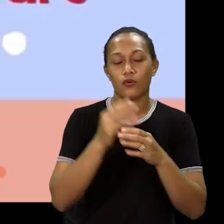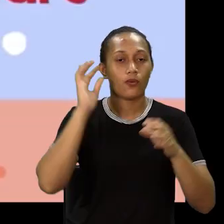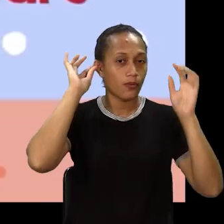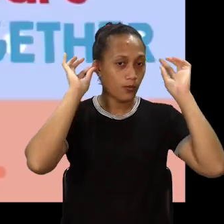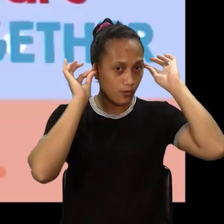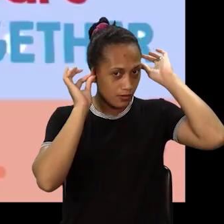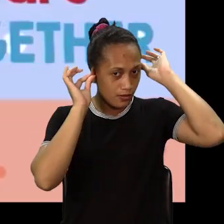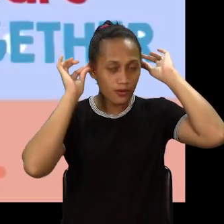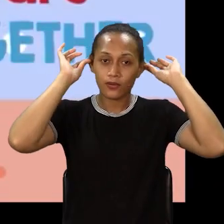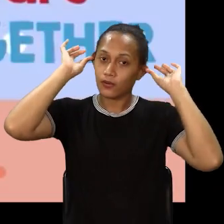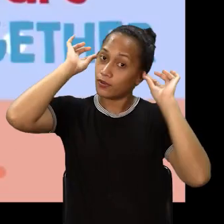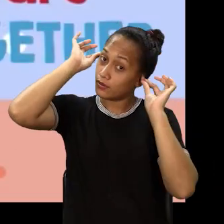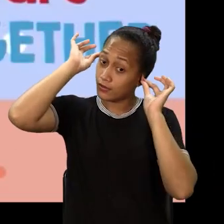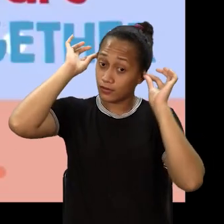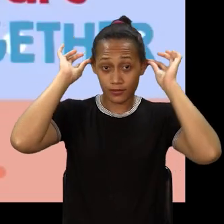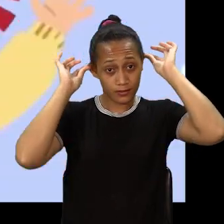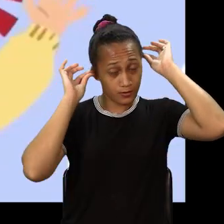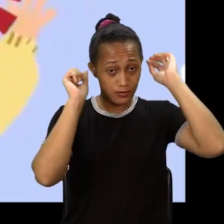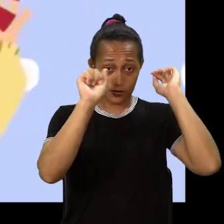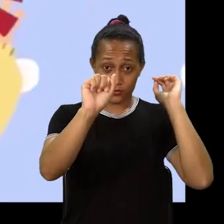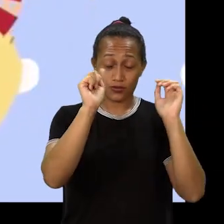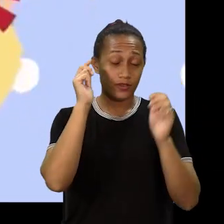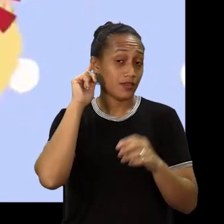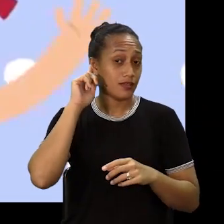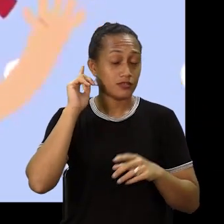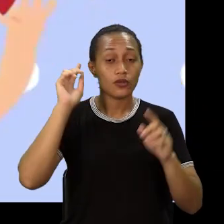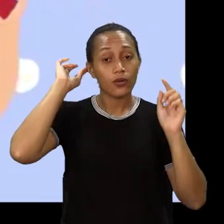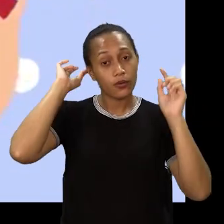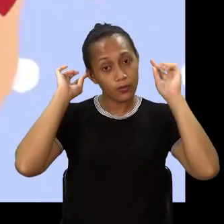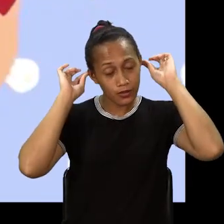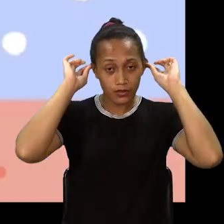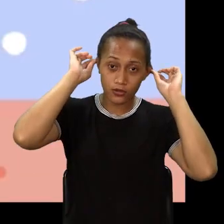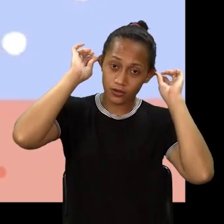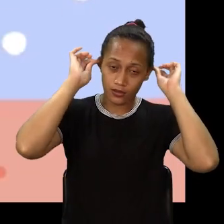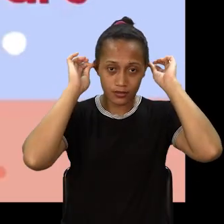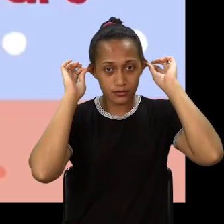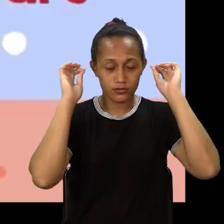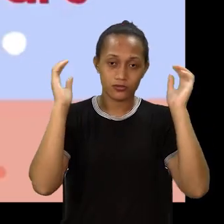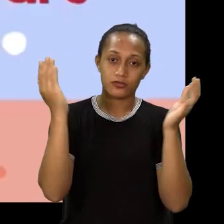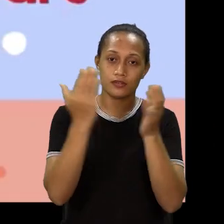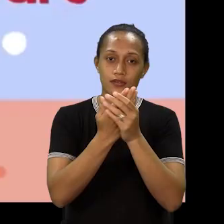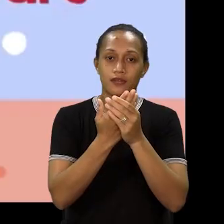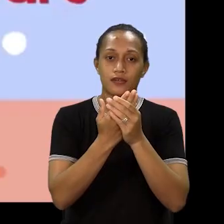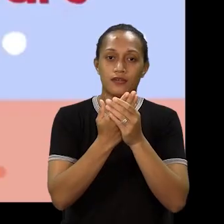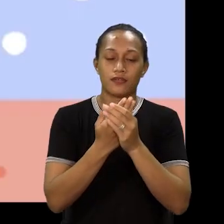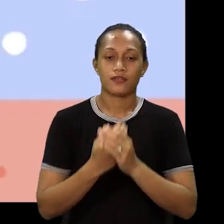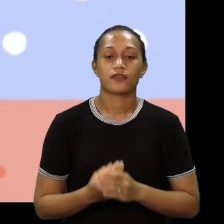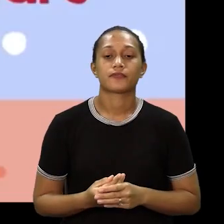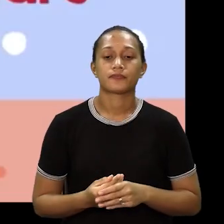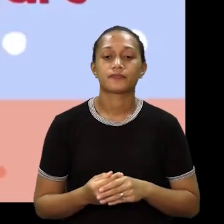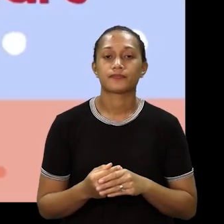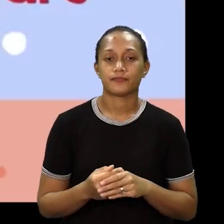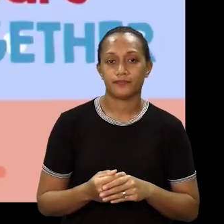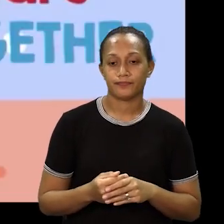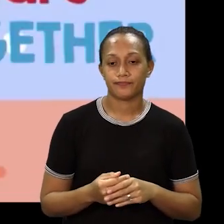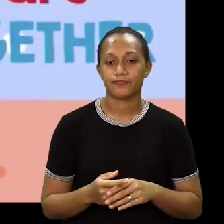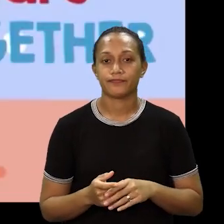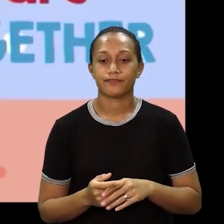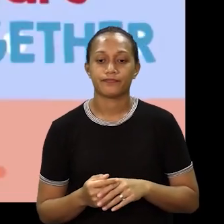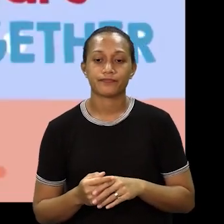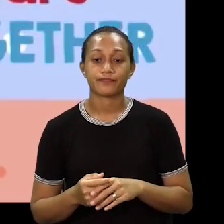Wiggle your ears together. Wiggle, wiggle, wiggle your ears. Wiggle your